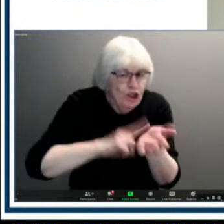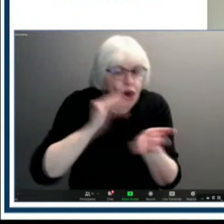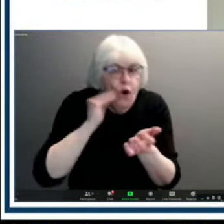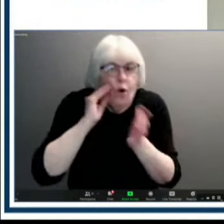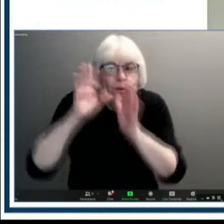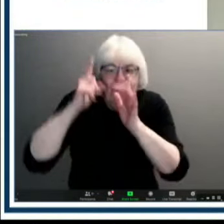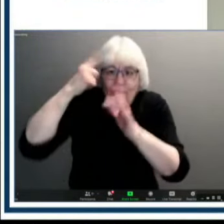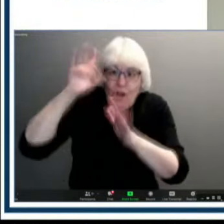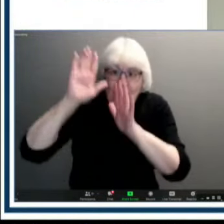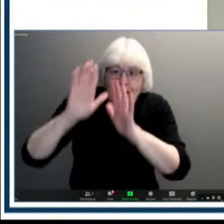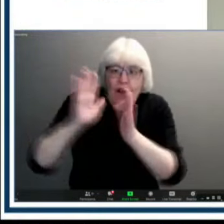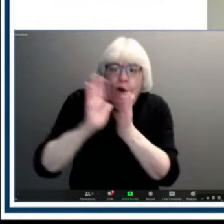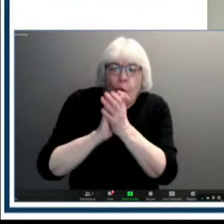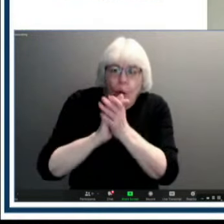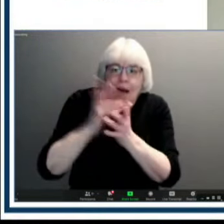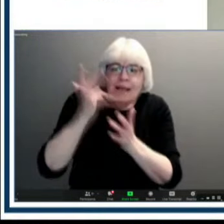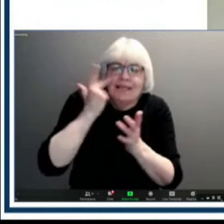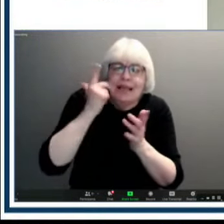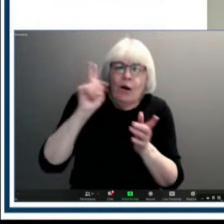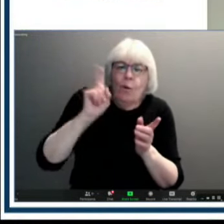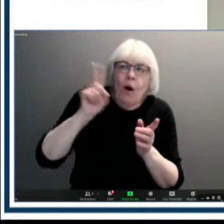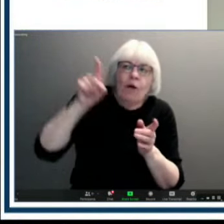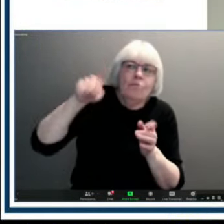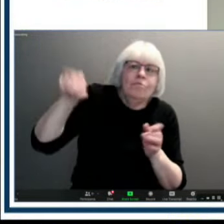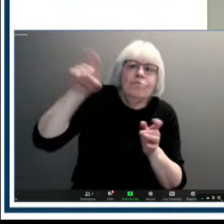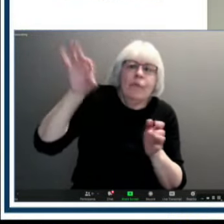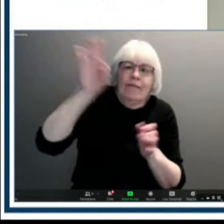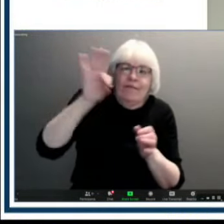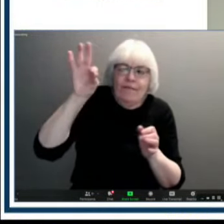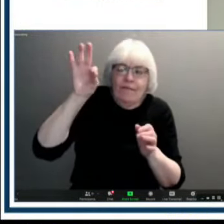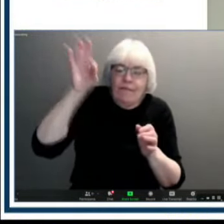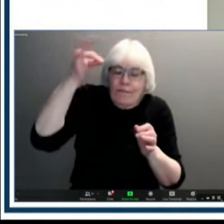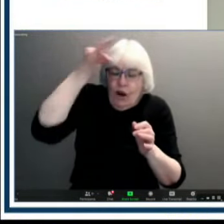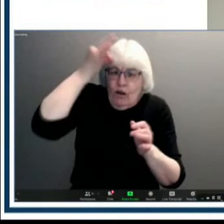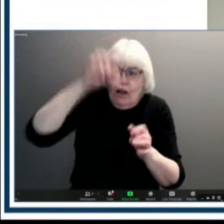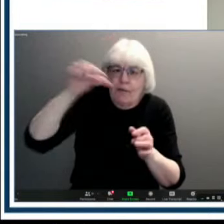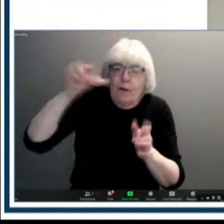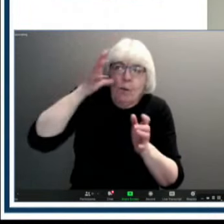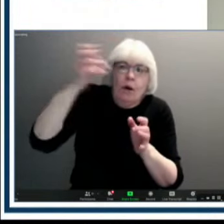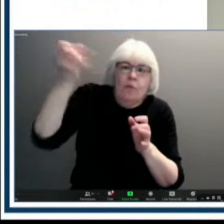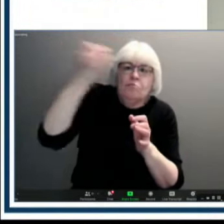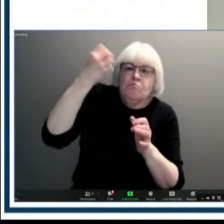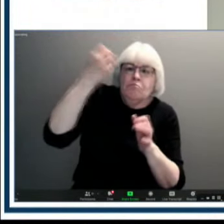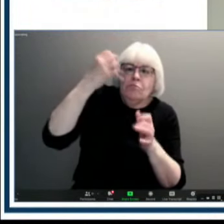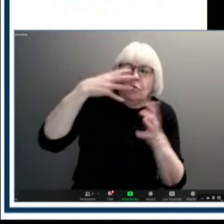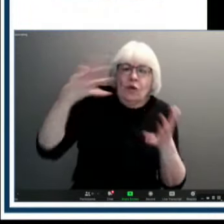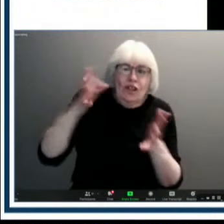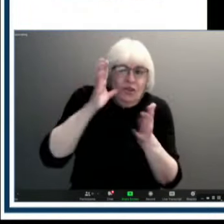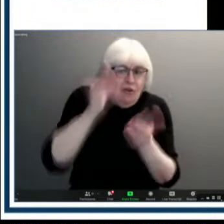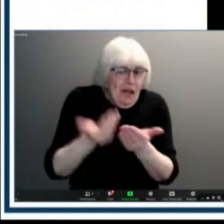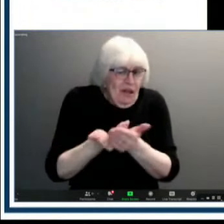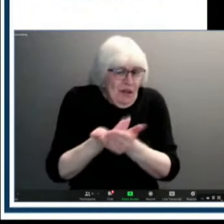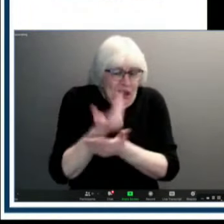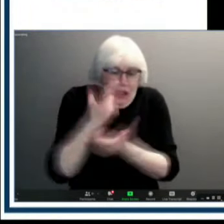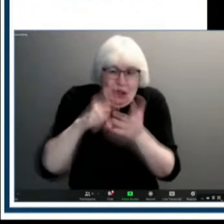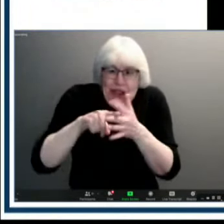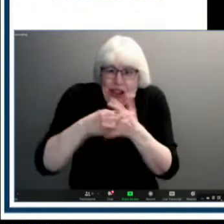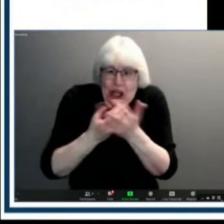and what that then may mean for Nova Scotia. But this is new, evolving information. Do you have a follow-up